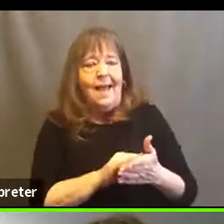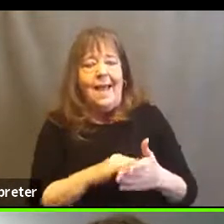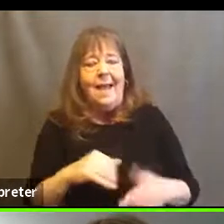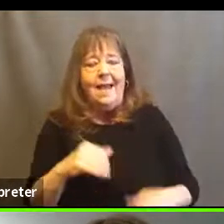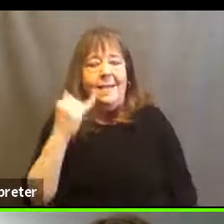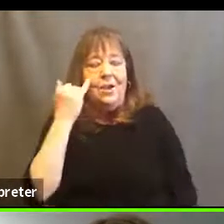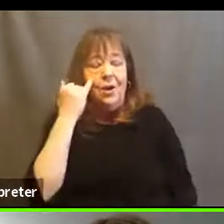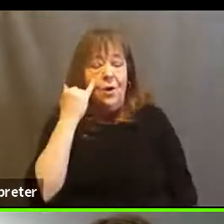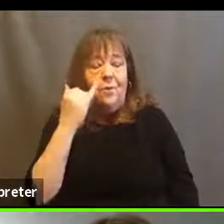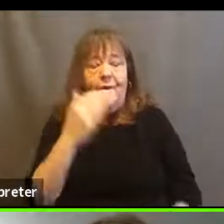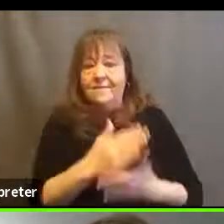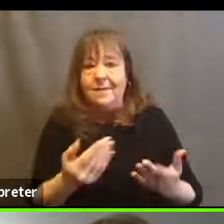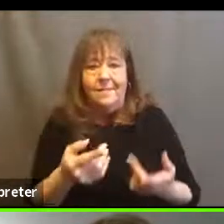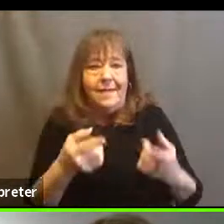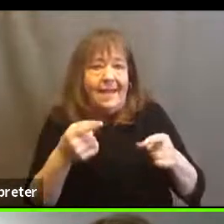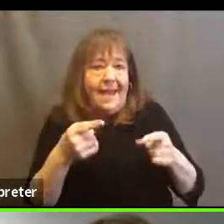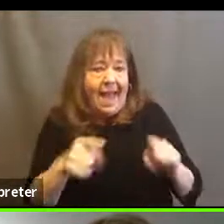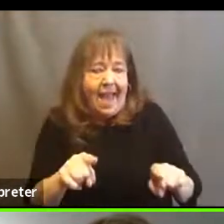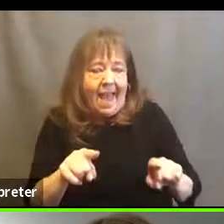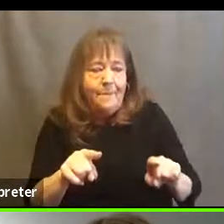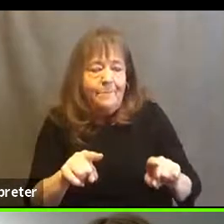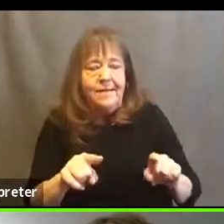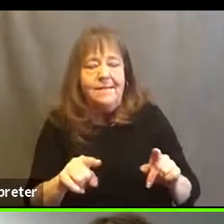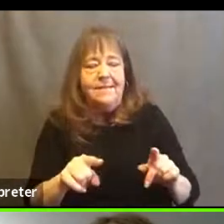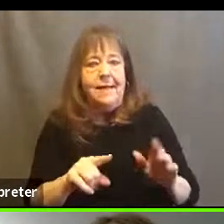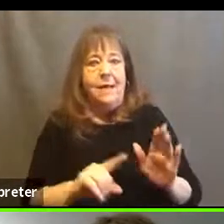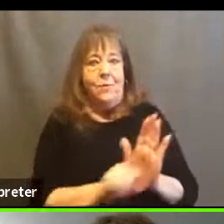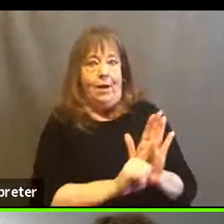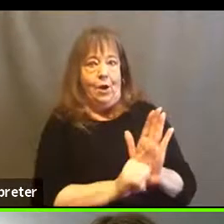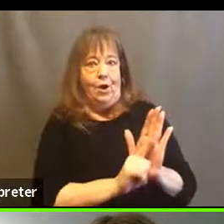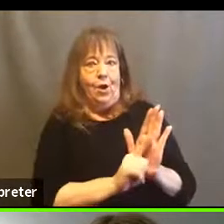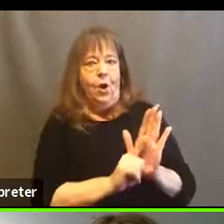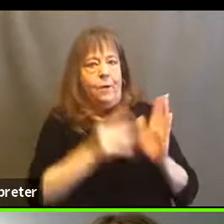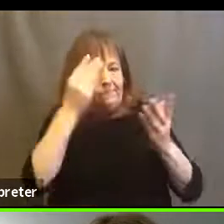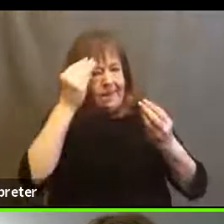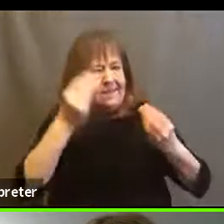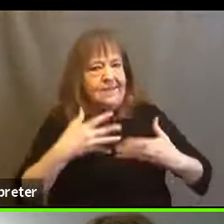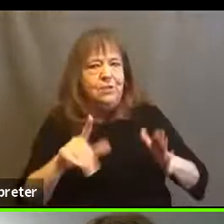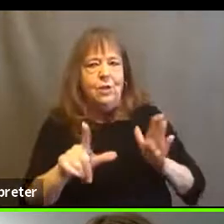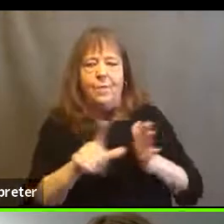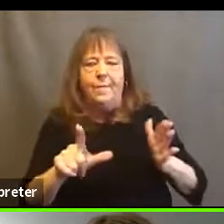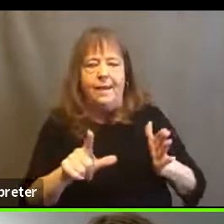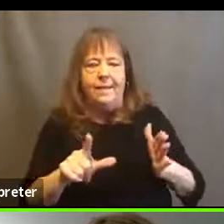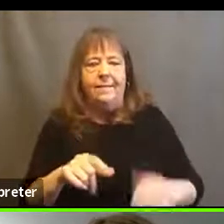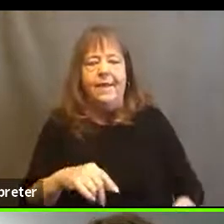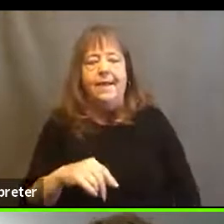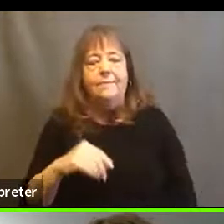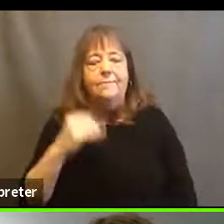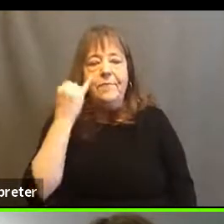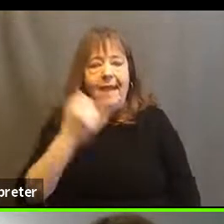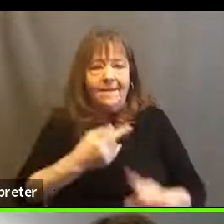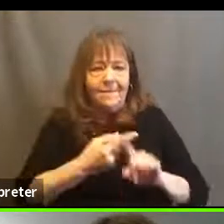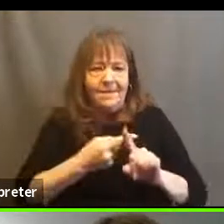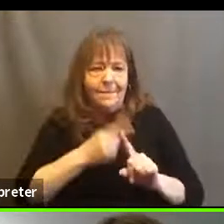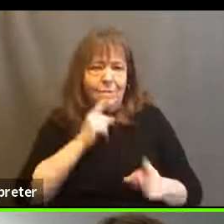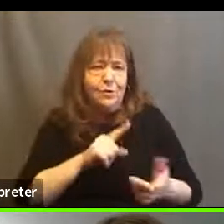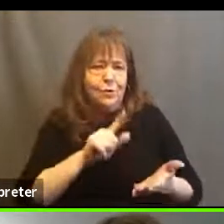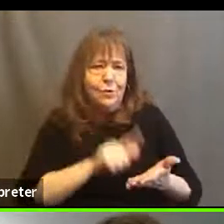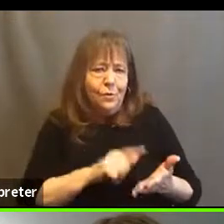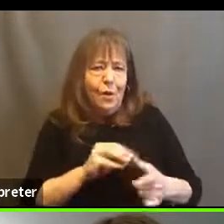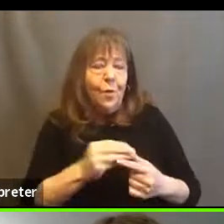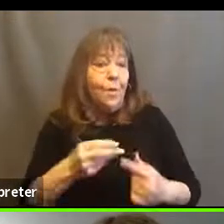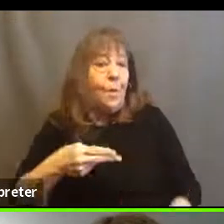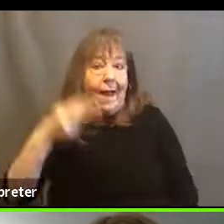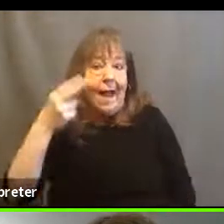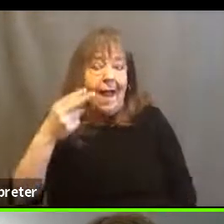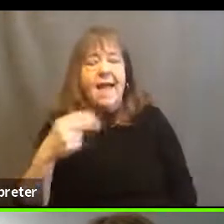in the event that anything happens, if the temperatures go below or above where they need to be. And then we have a contingency plan worked